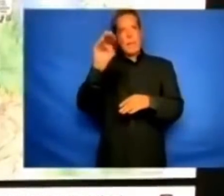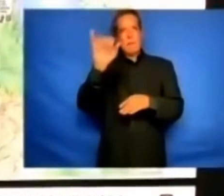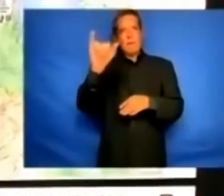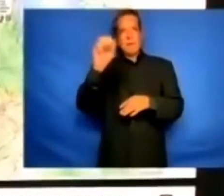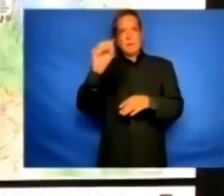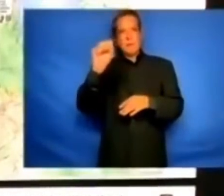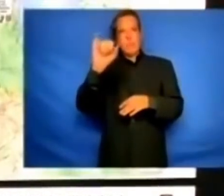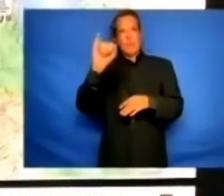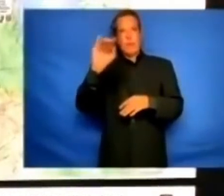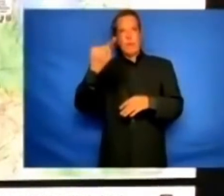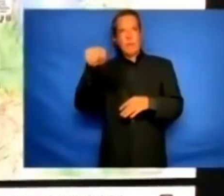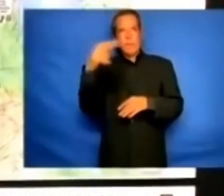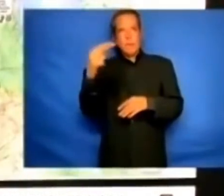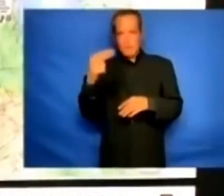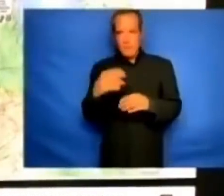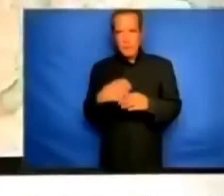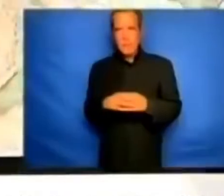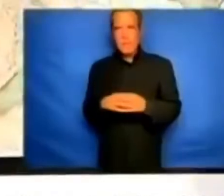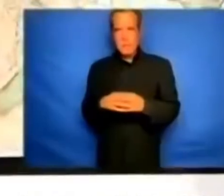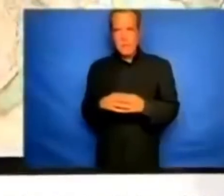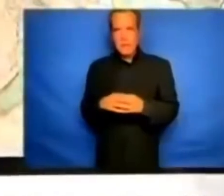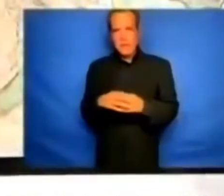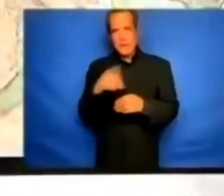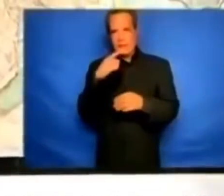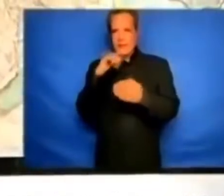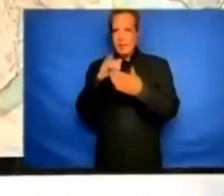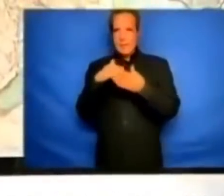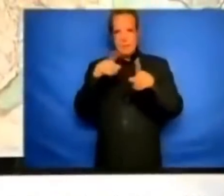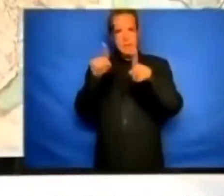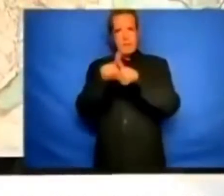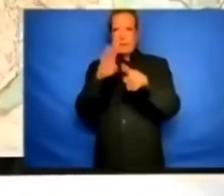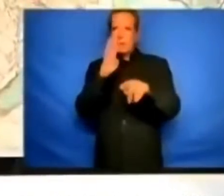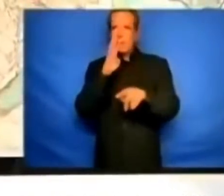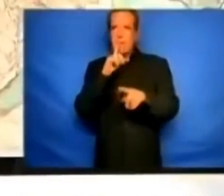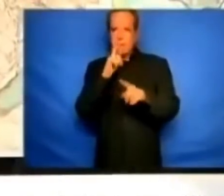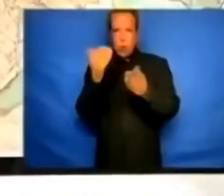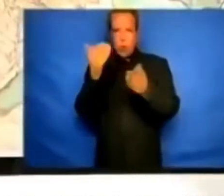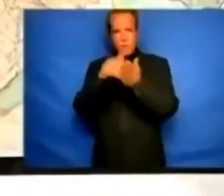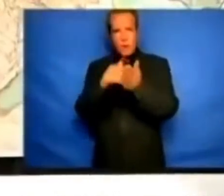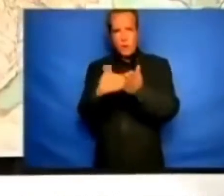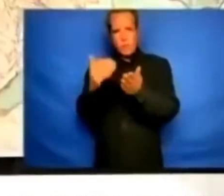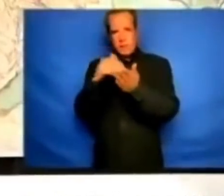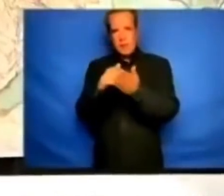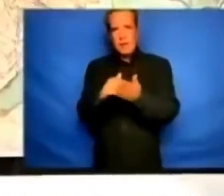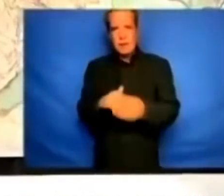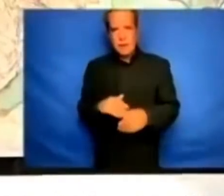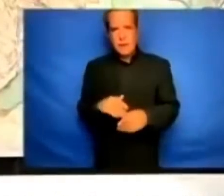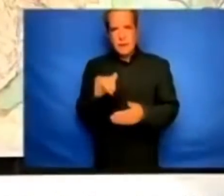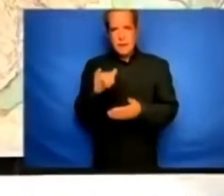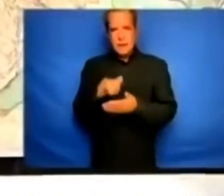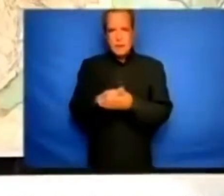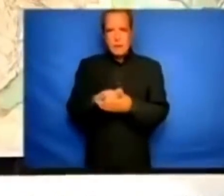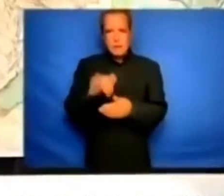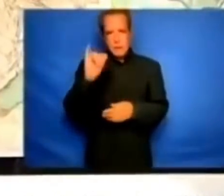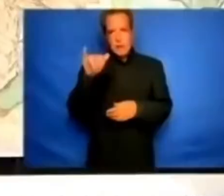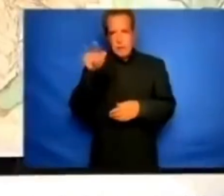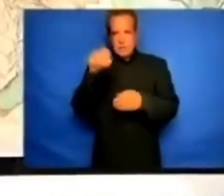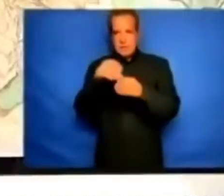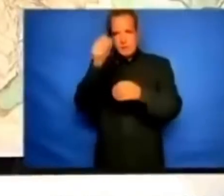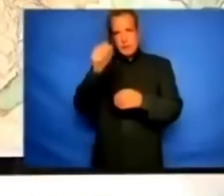guest, but I keep talking about the same thing over and over again. So as the fire was coming into South Lake Tahoe,